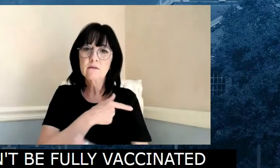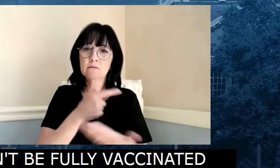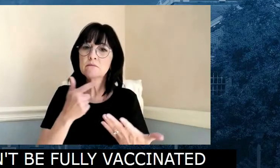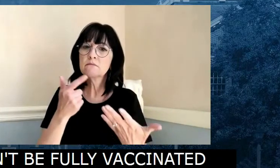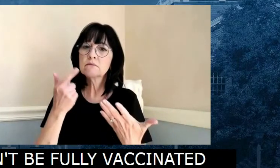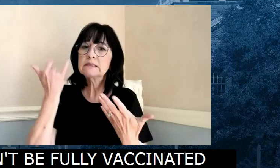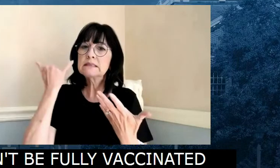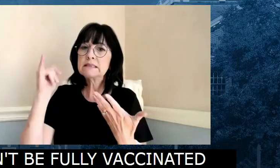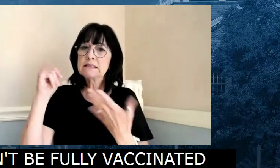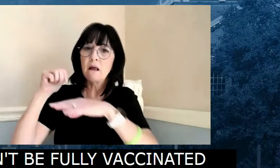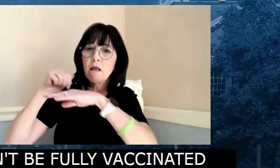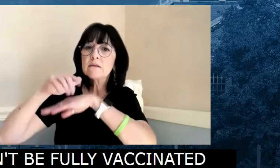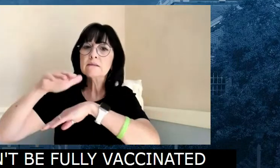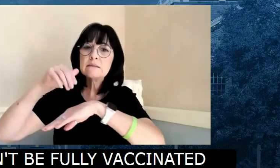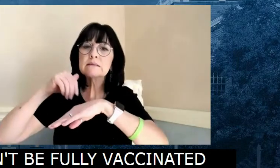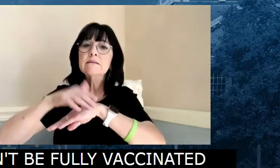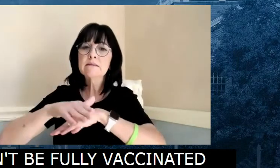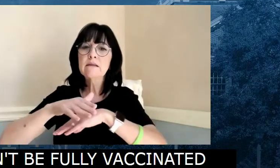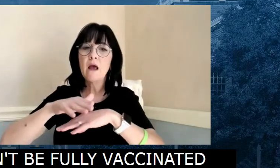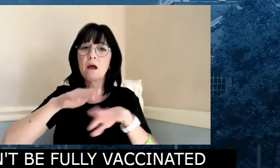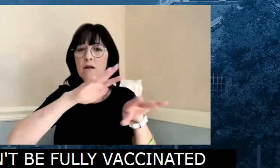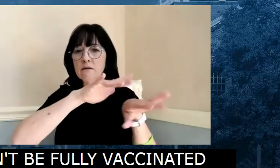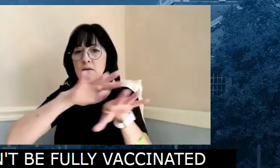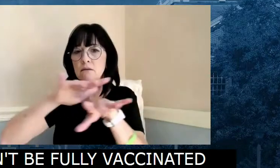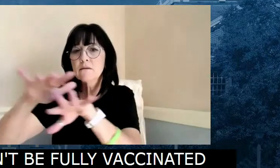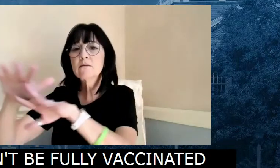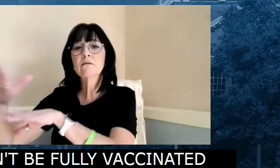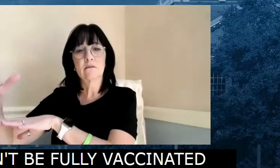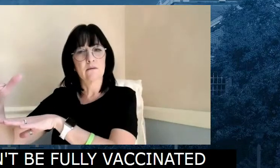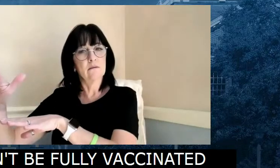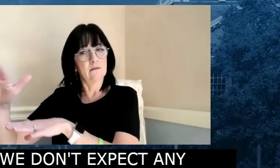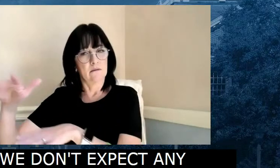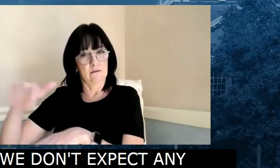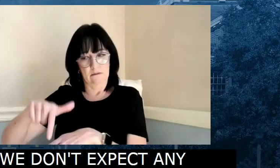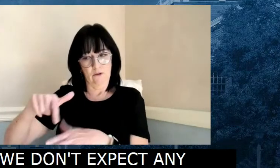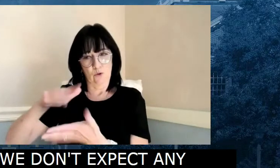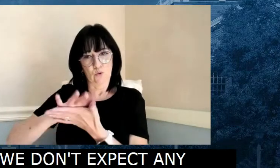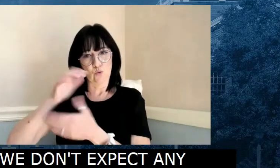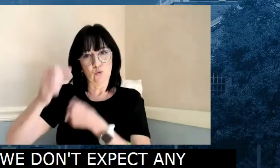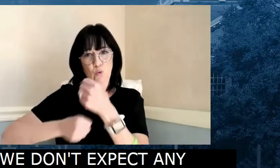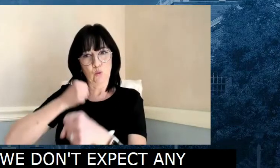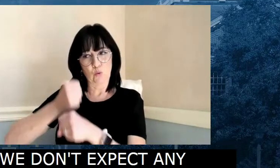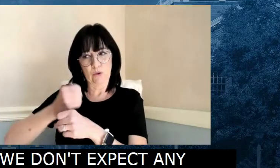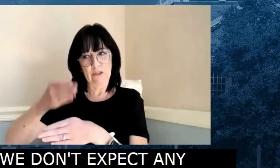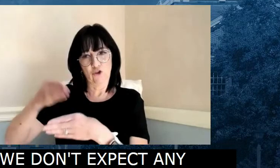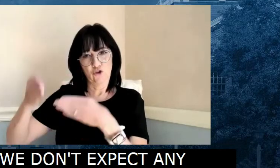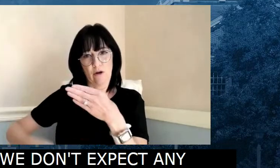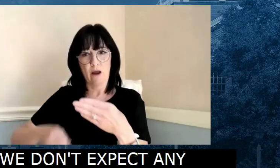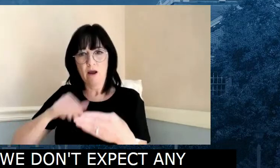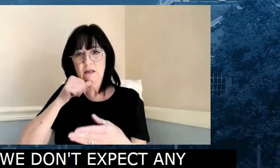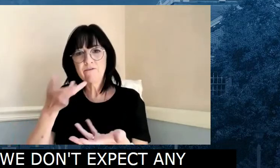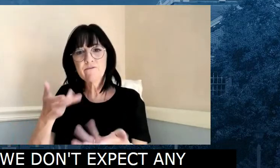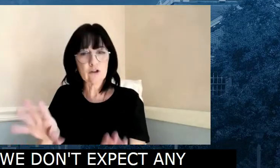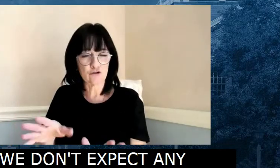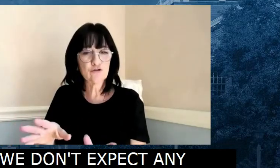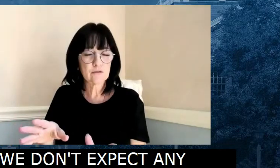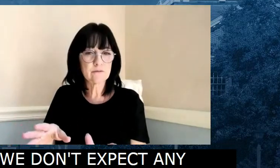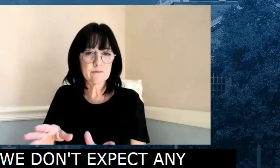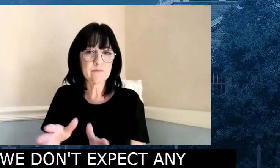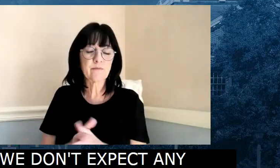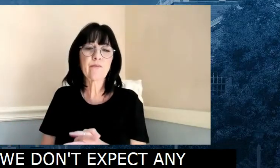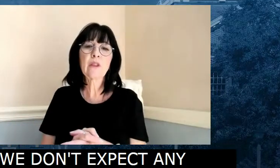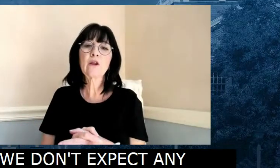don't expect any changes for the remainder of this school year as it relates to distancing or even